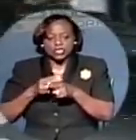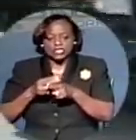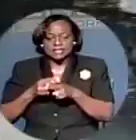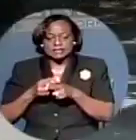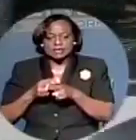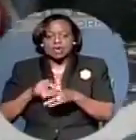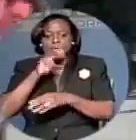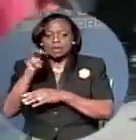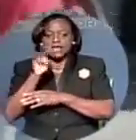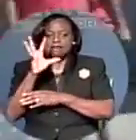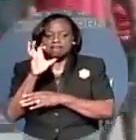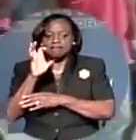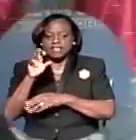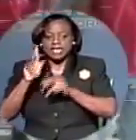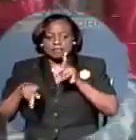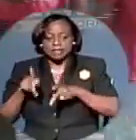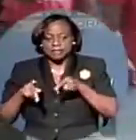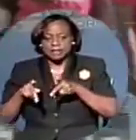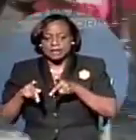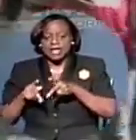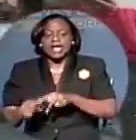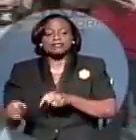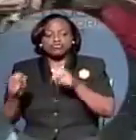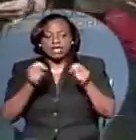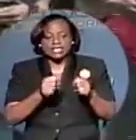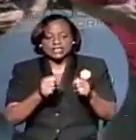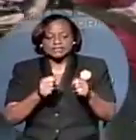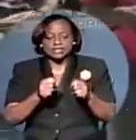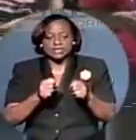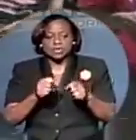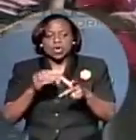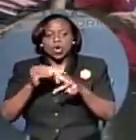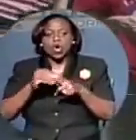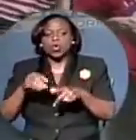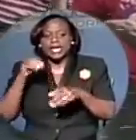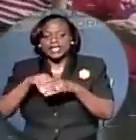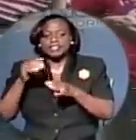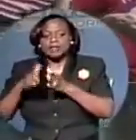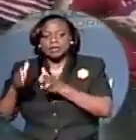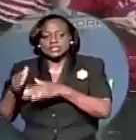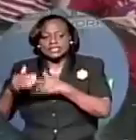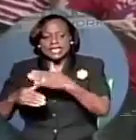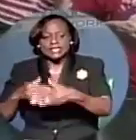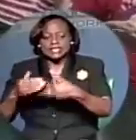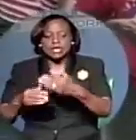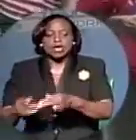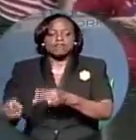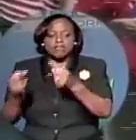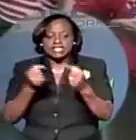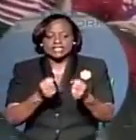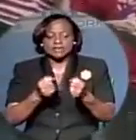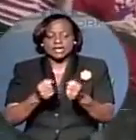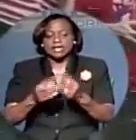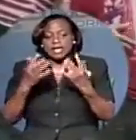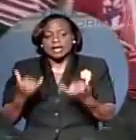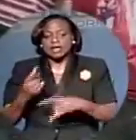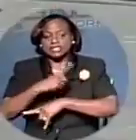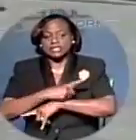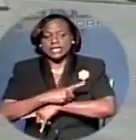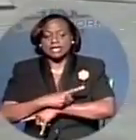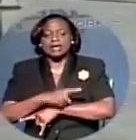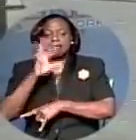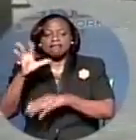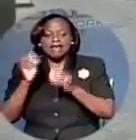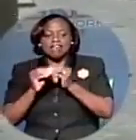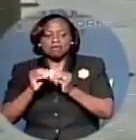15 people had either transferred to another constituency or were in the process of transferring. Today, we understand an additional 5,